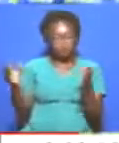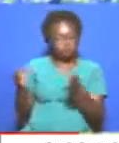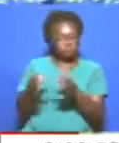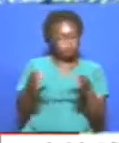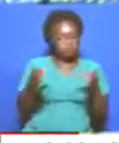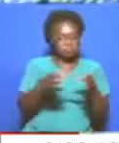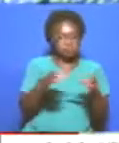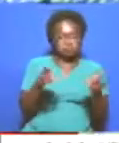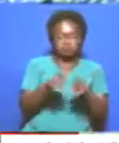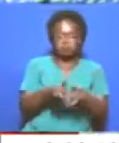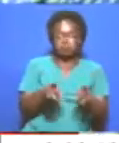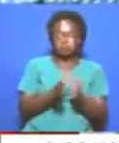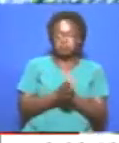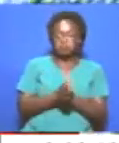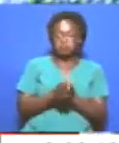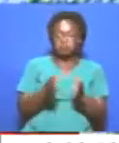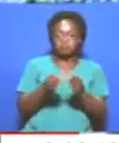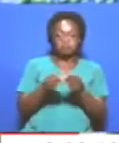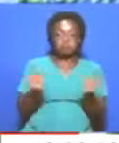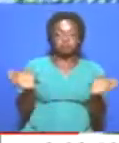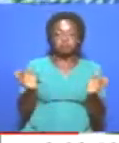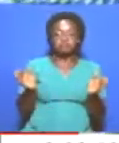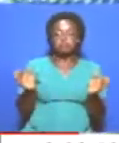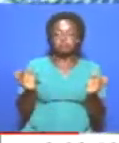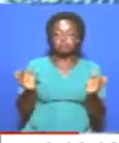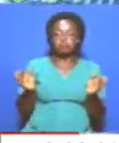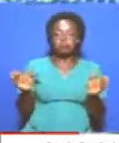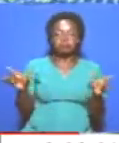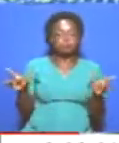coalitions. Open to like-minded